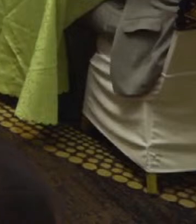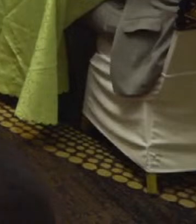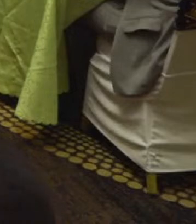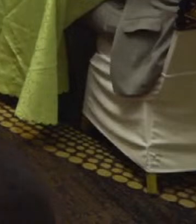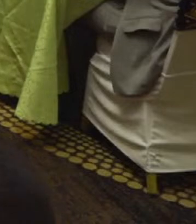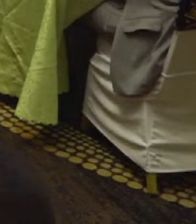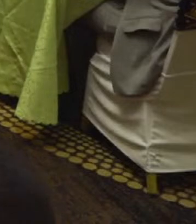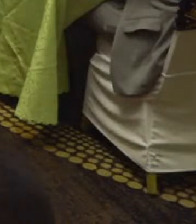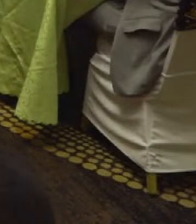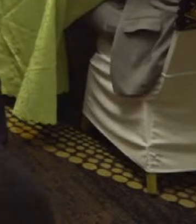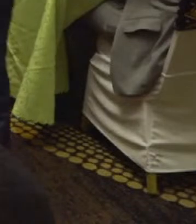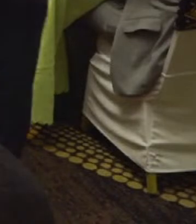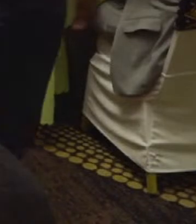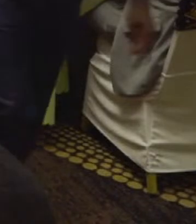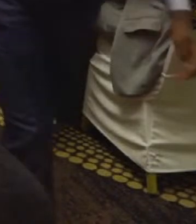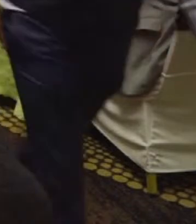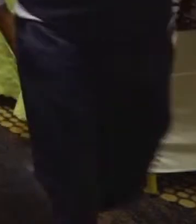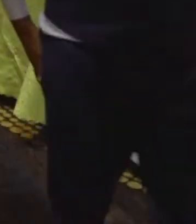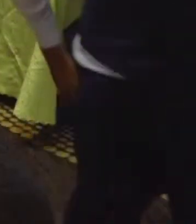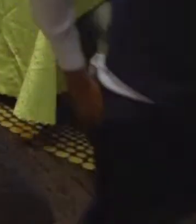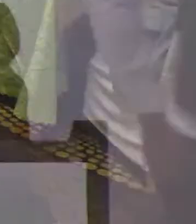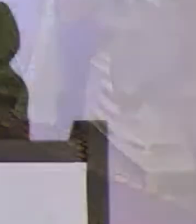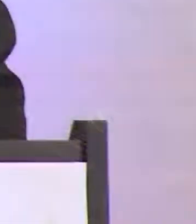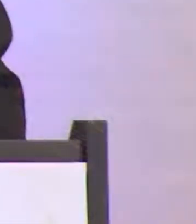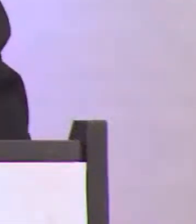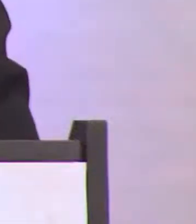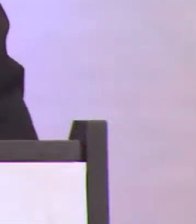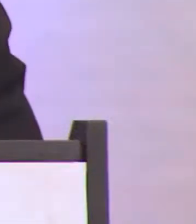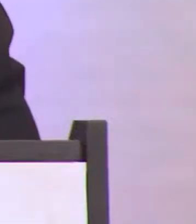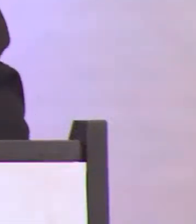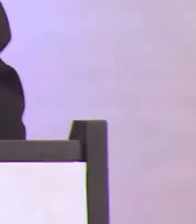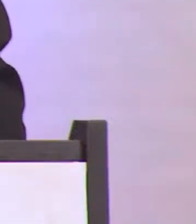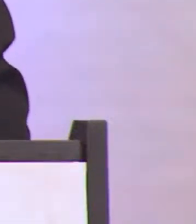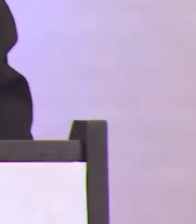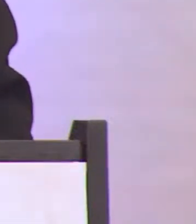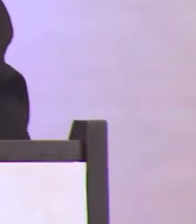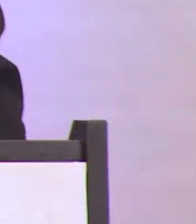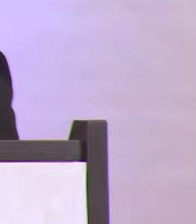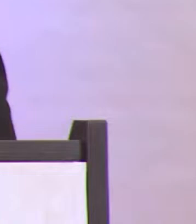so when we return at 1 minute.